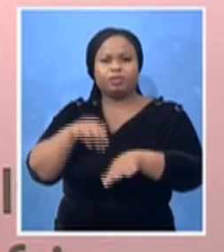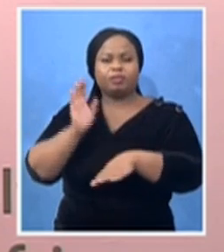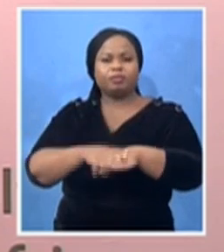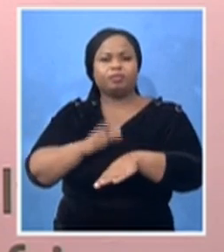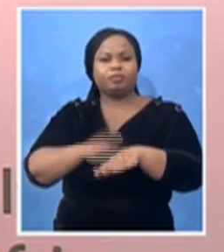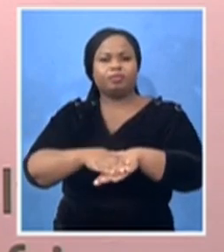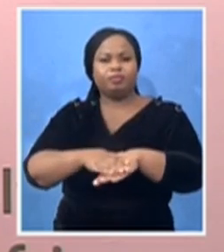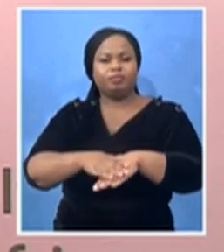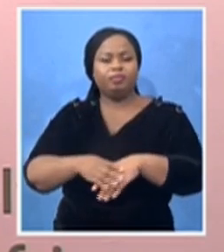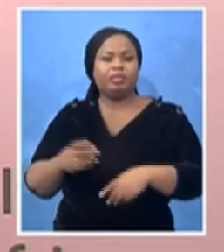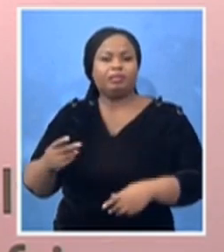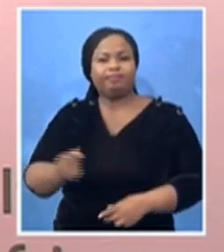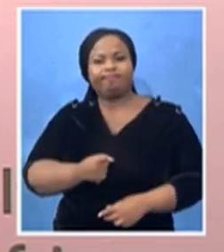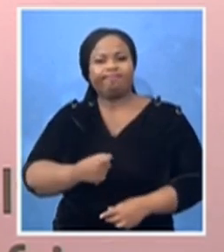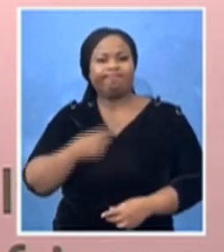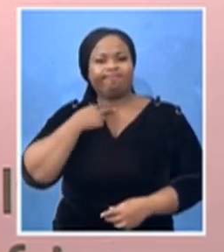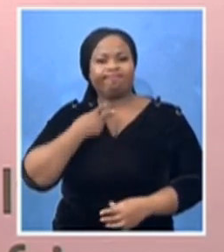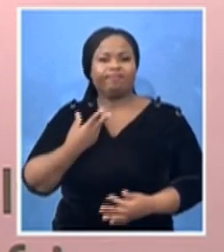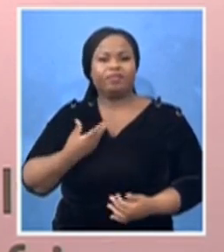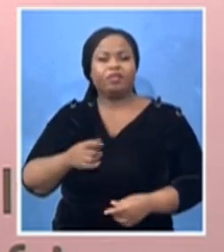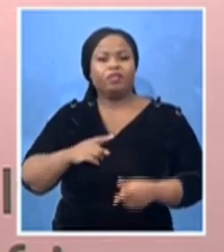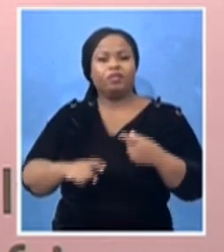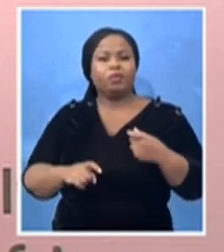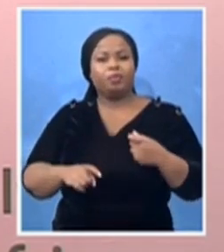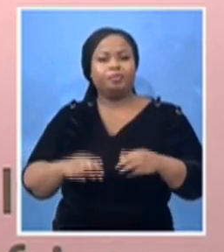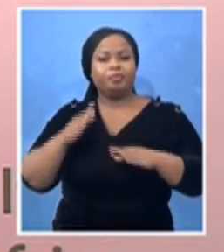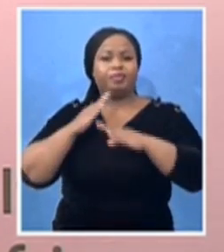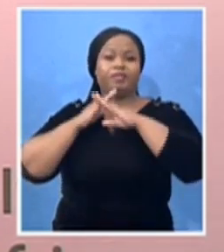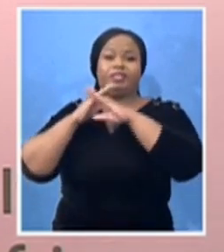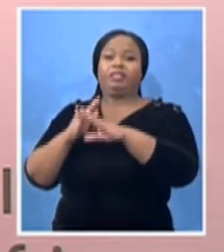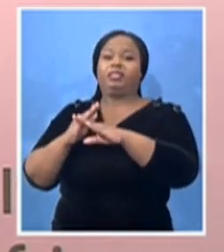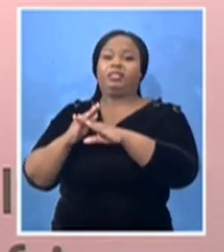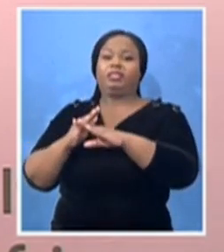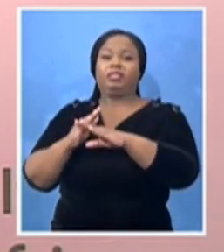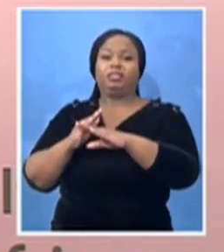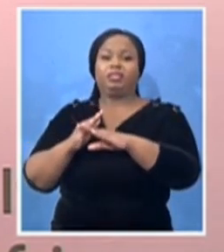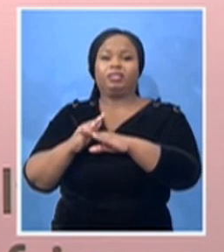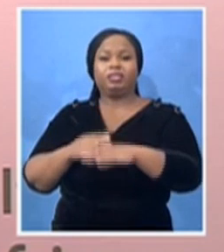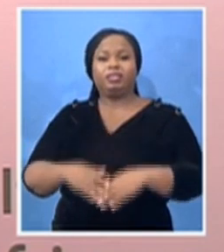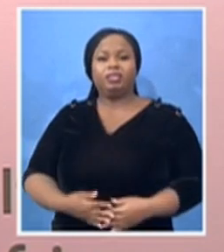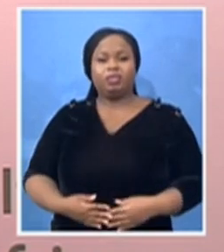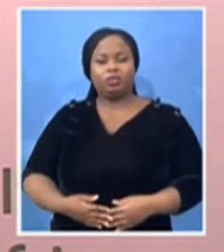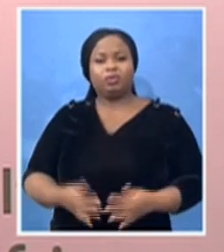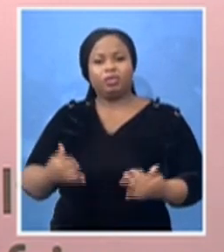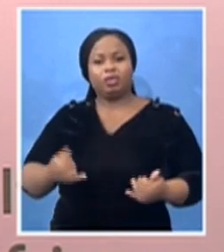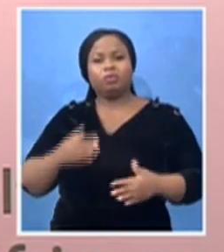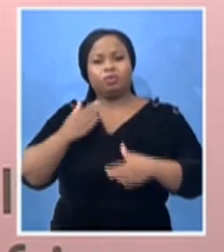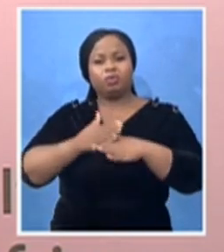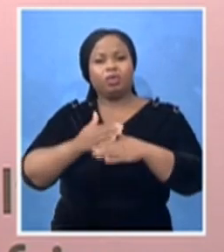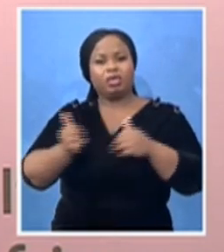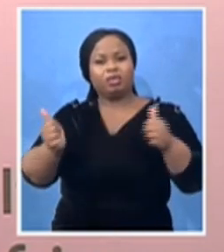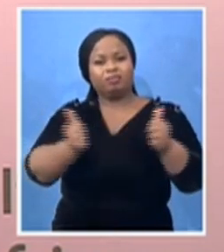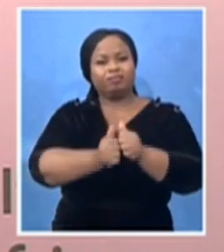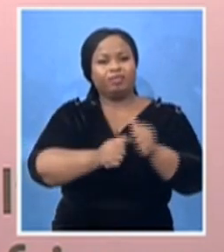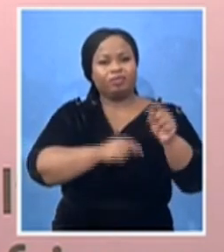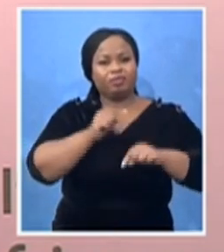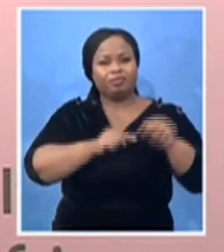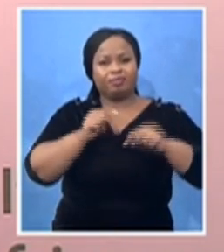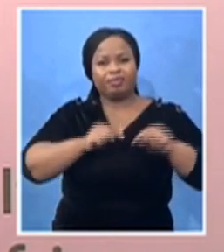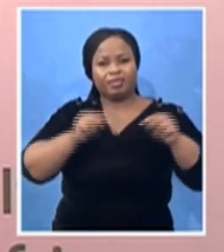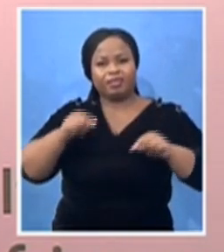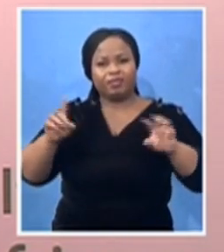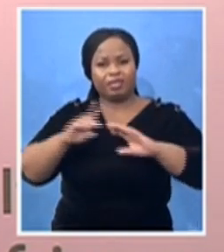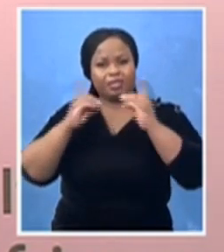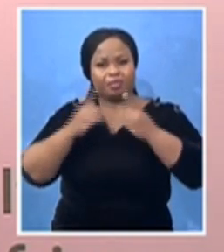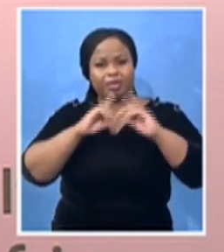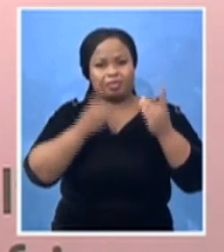principle of prevention to implementing and working together in the various other departments and the consultations and everyone having to raise